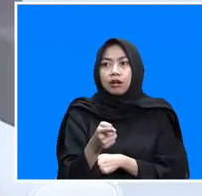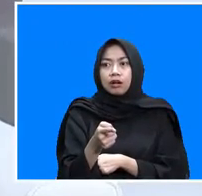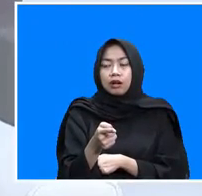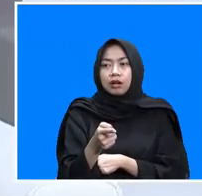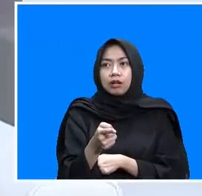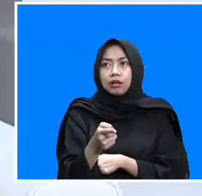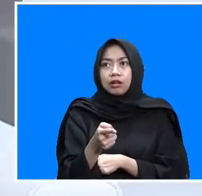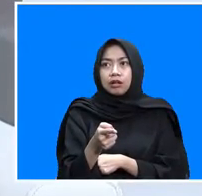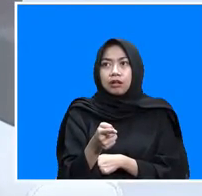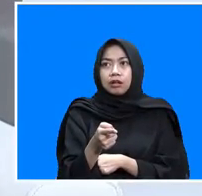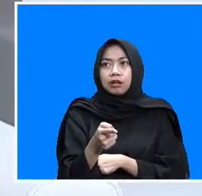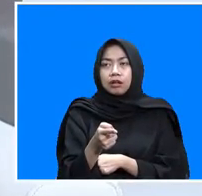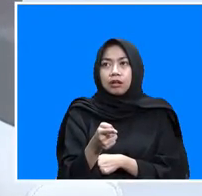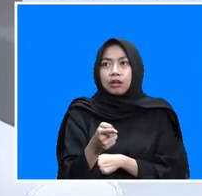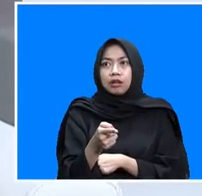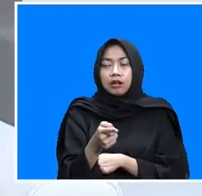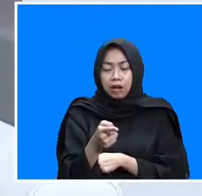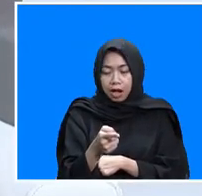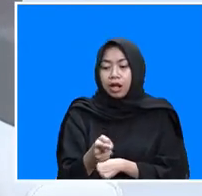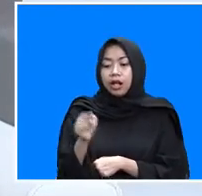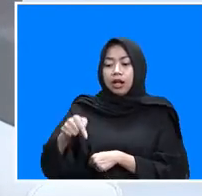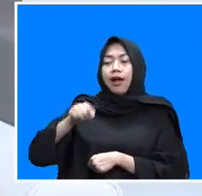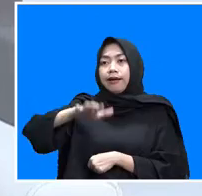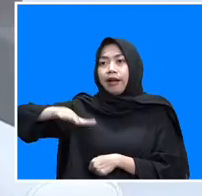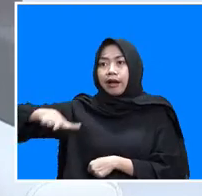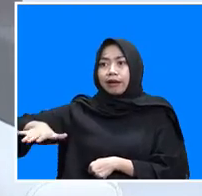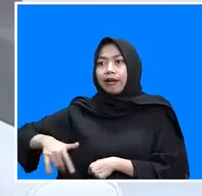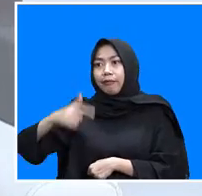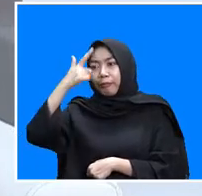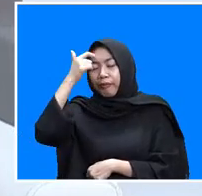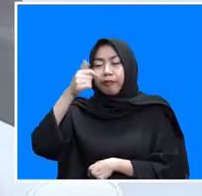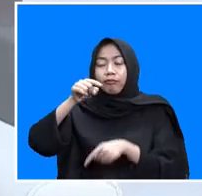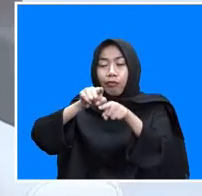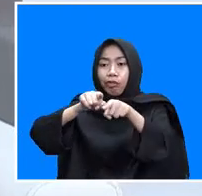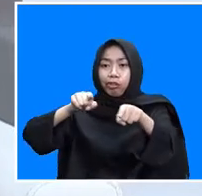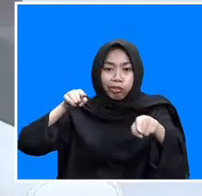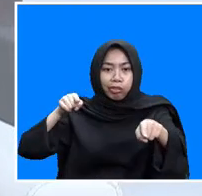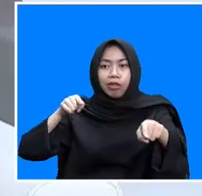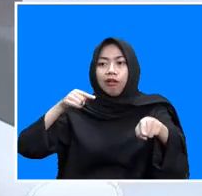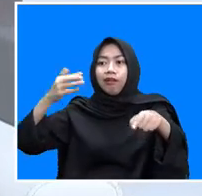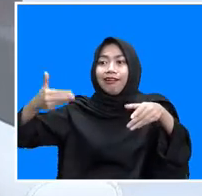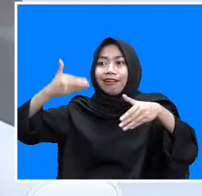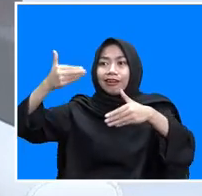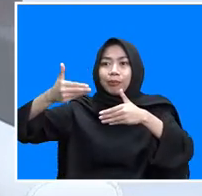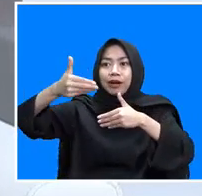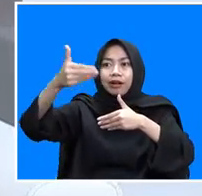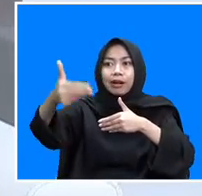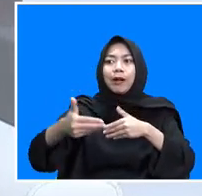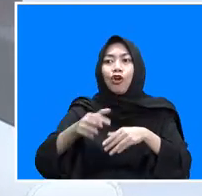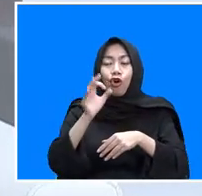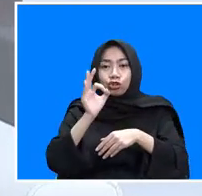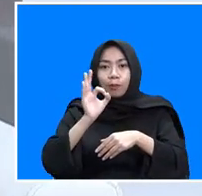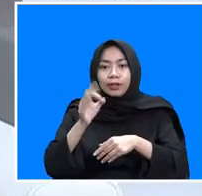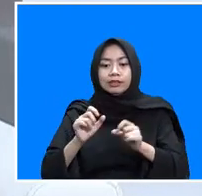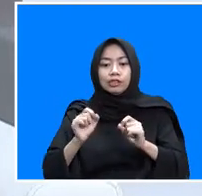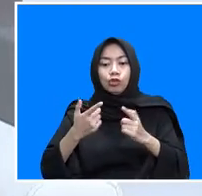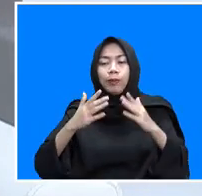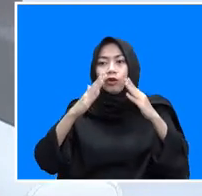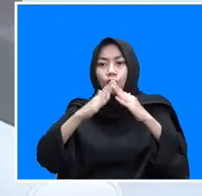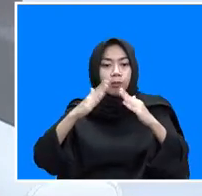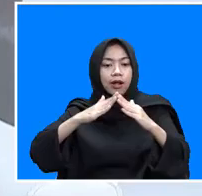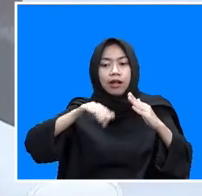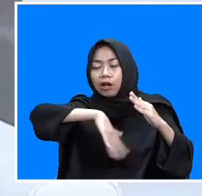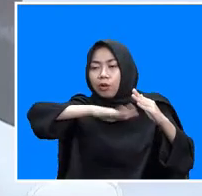learning, then the impact on households will be even greater. Yeah. You know, one can very logically assume right. that